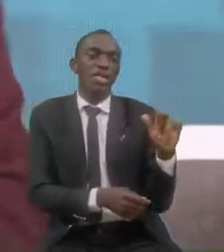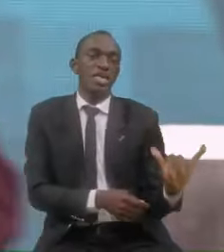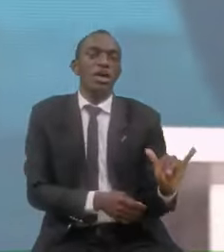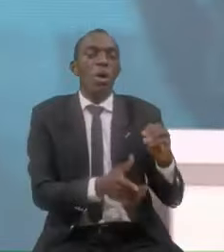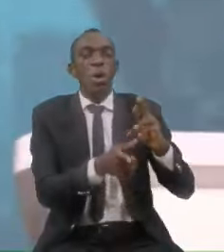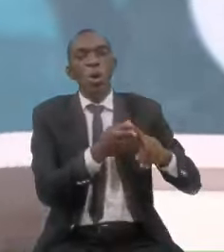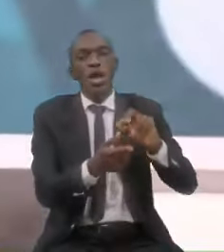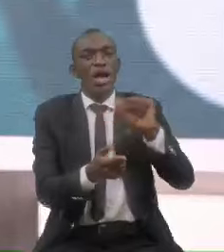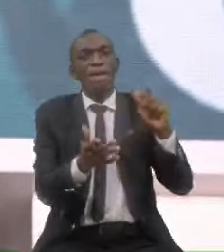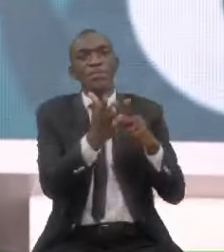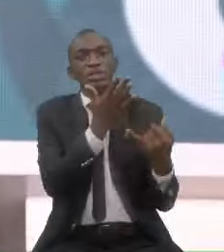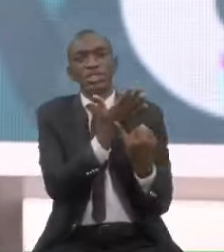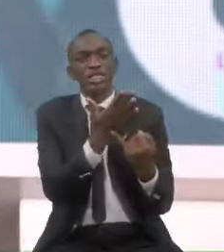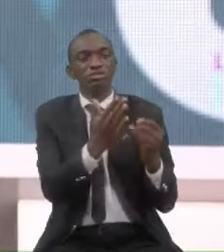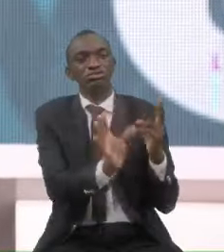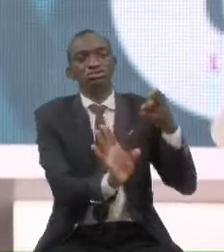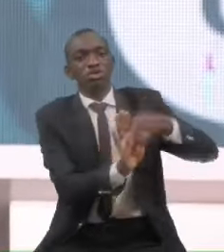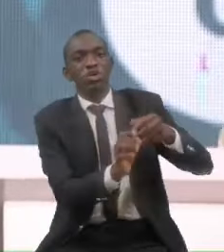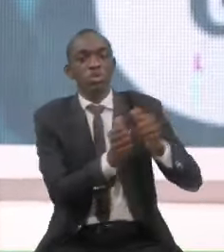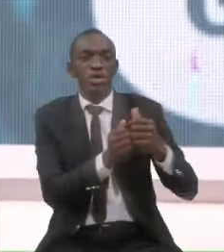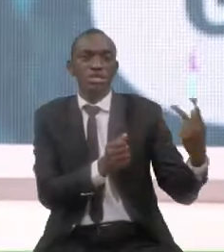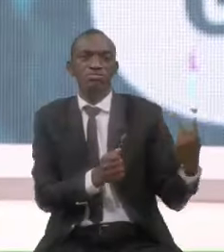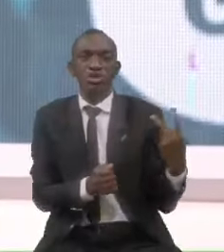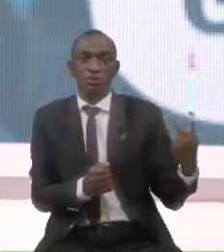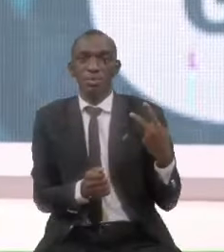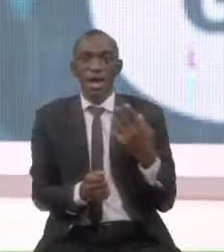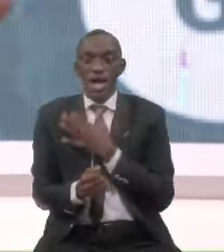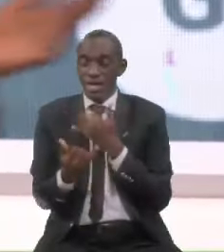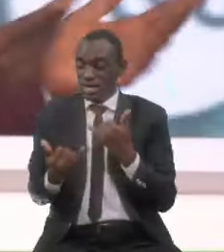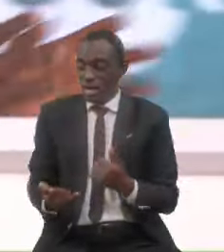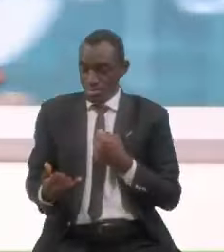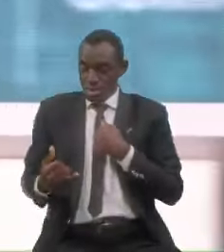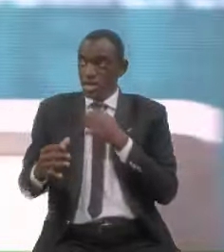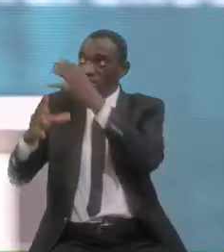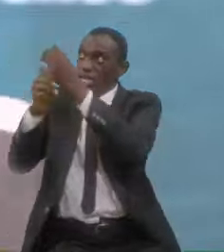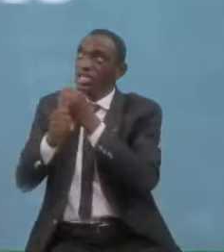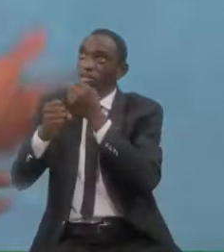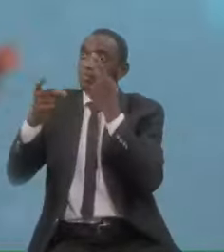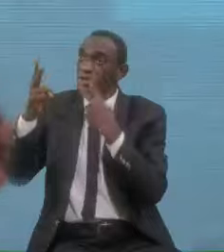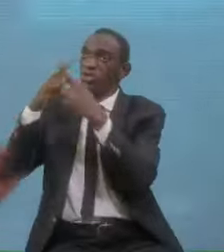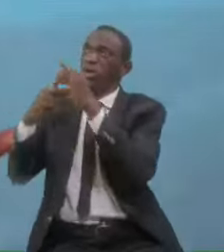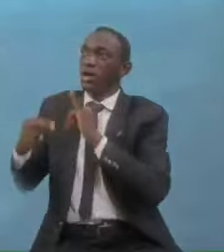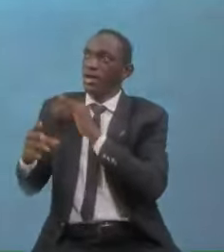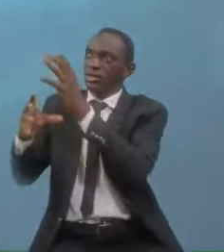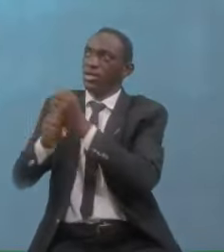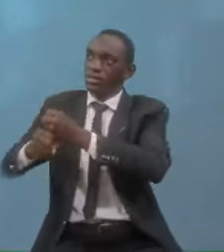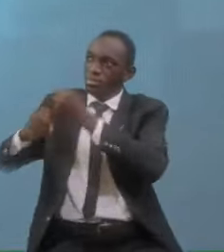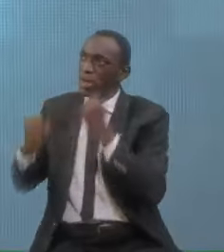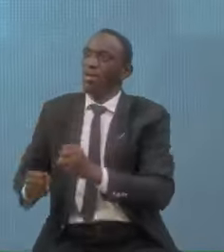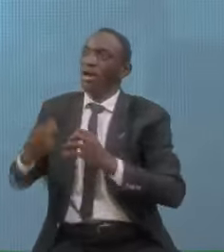now we're getting the vision, we're getting the power, we're getting the excitement, and